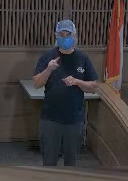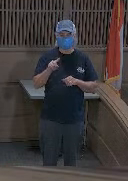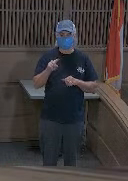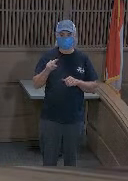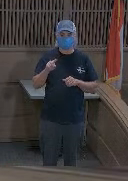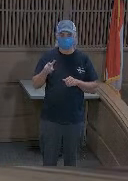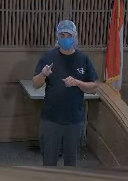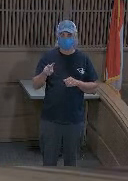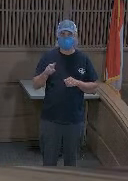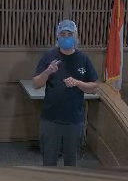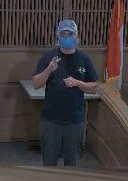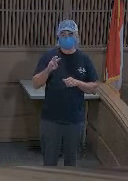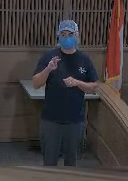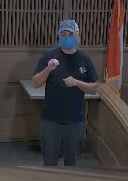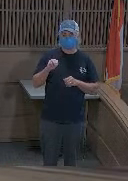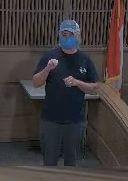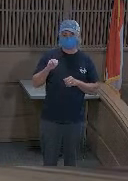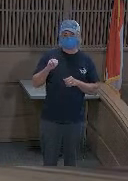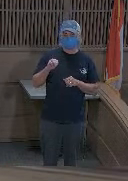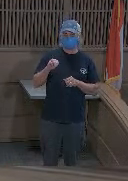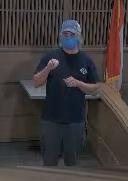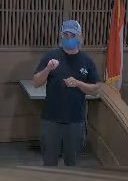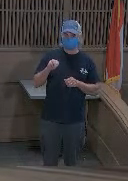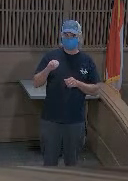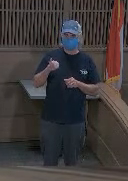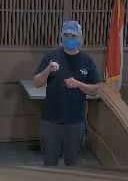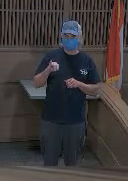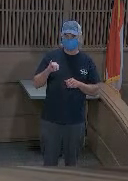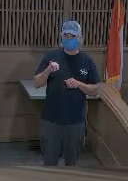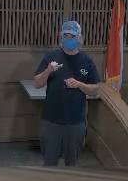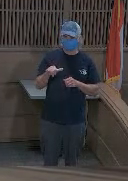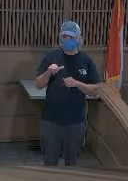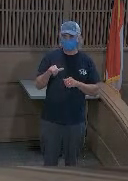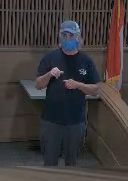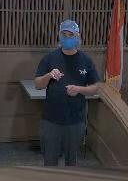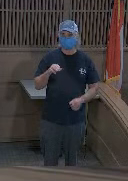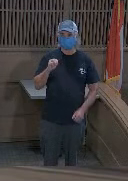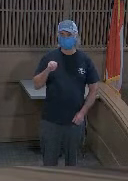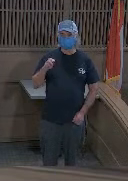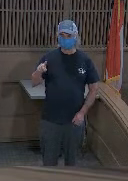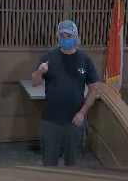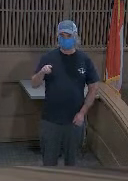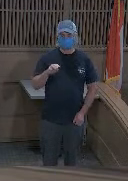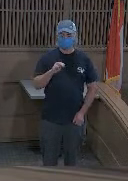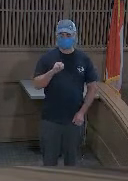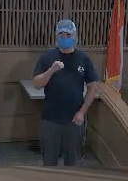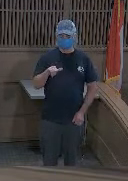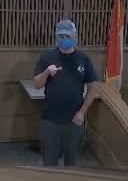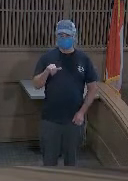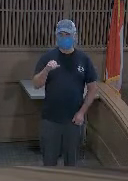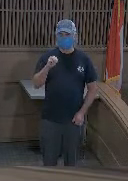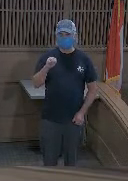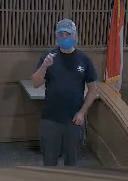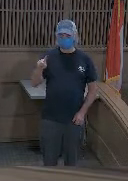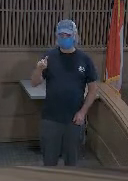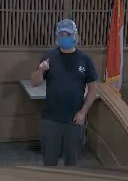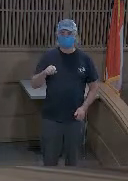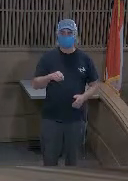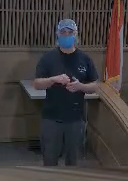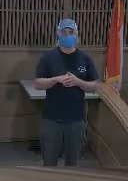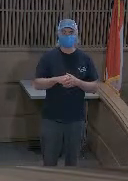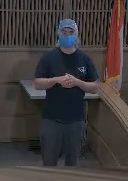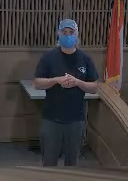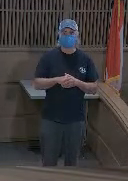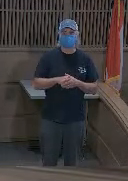229-312-MyMD and set up an appointment to get this antibody infusion. If you go to your physician or your nurse practitioner or PA's